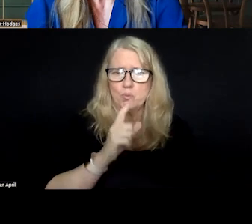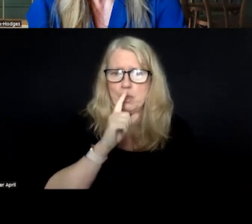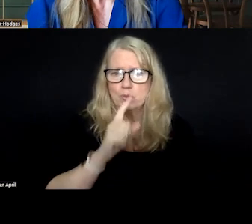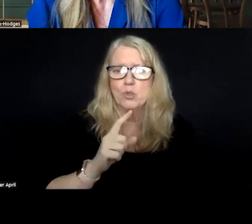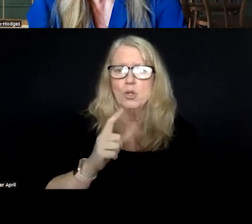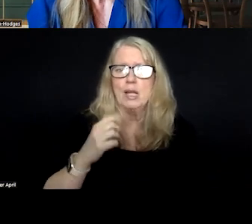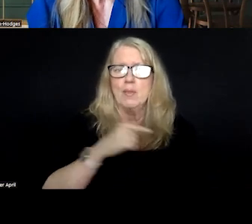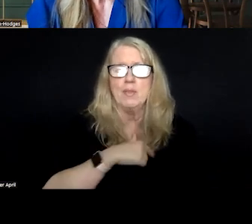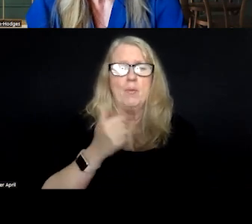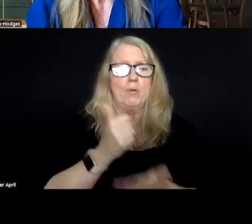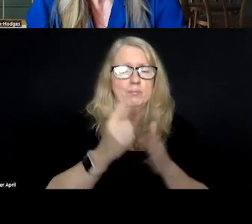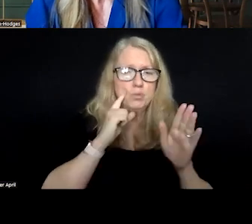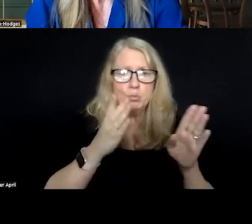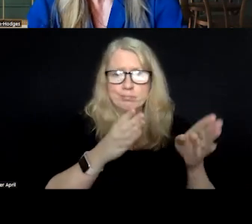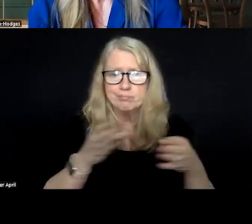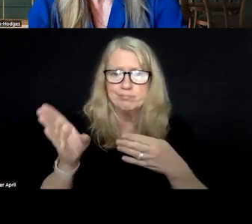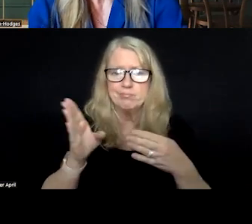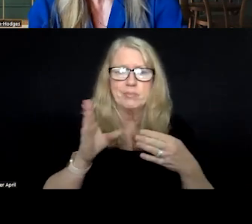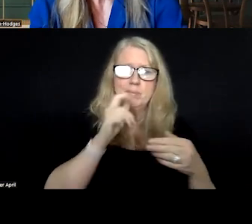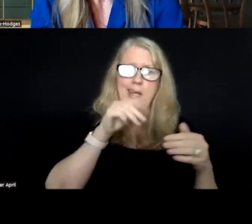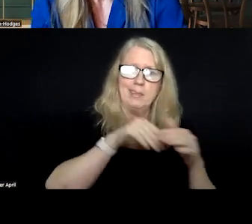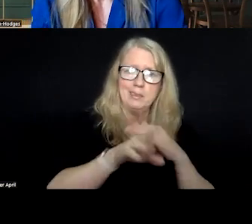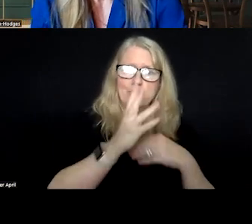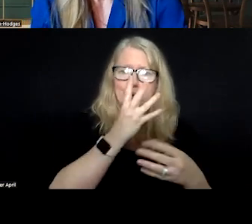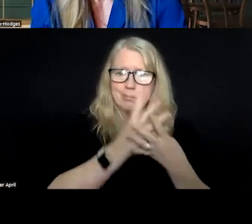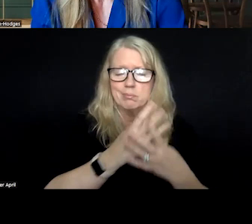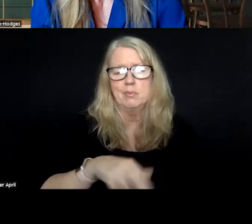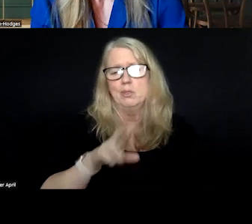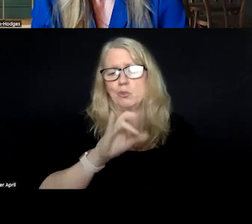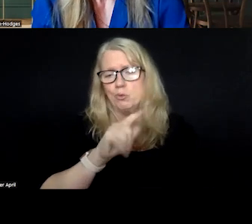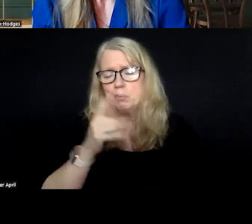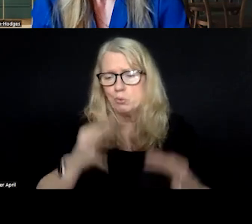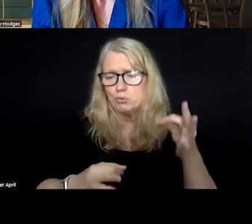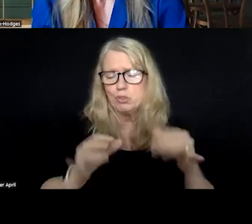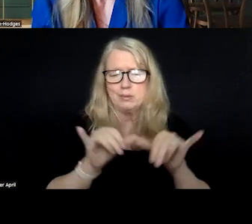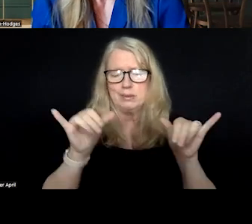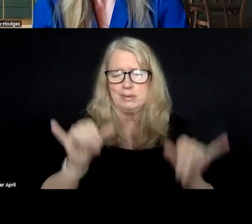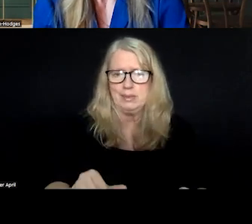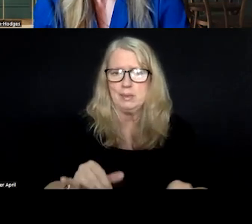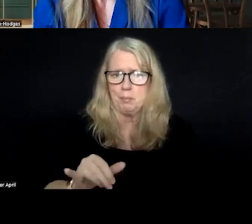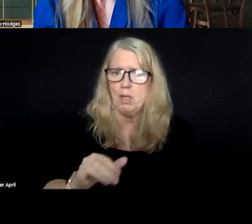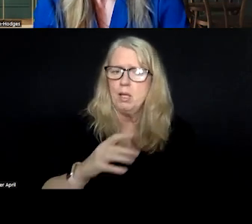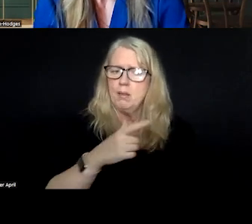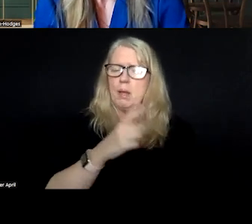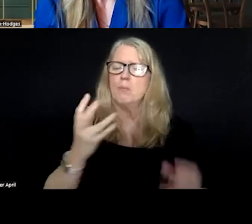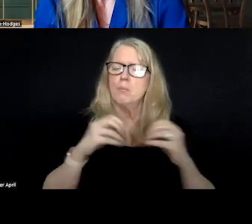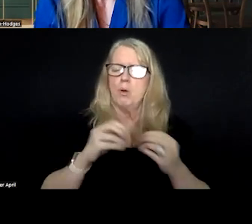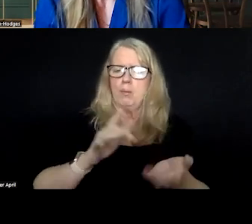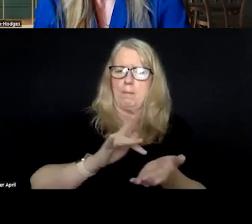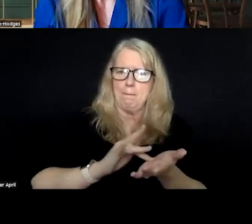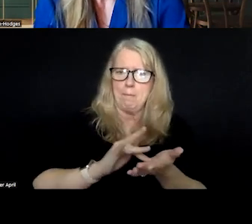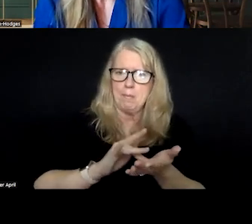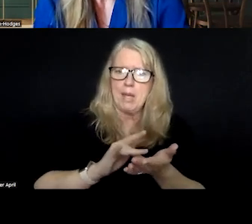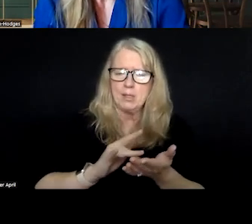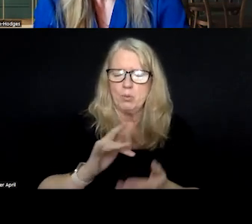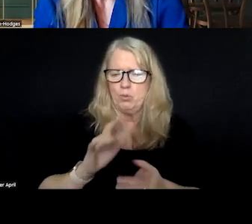we're diverting away from the criminal justice system and treating this like the medical situation that it